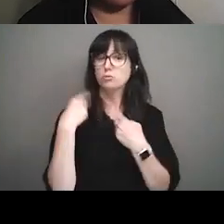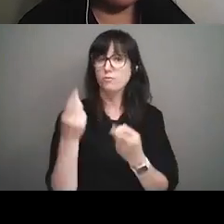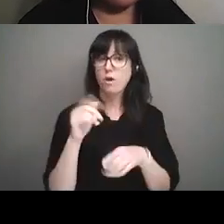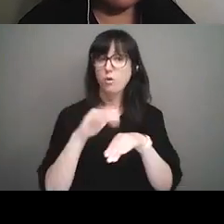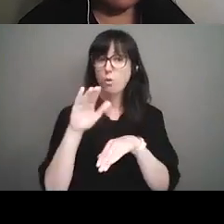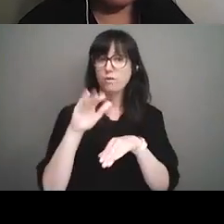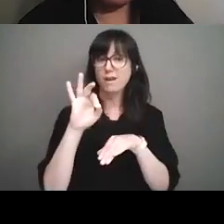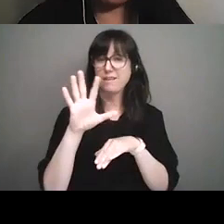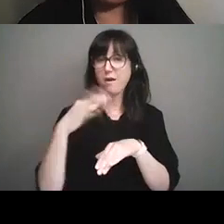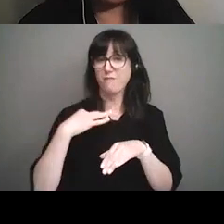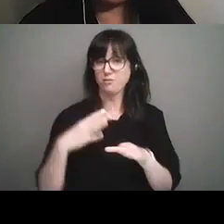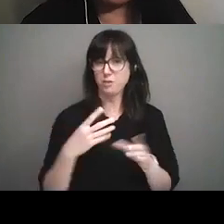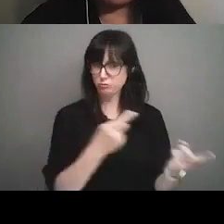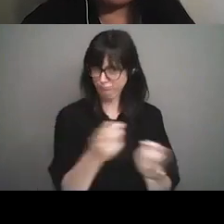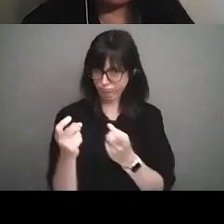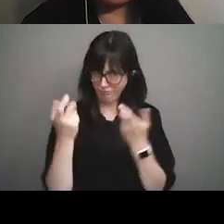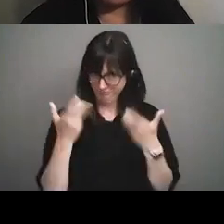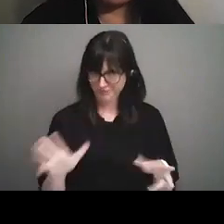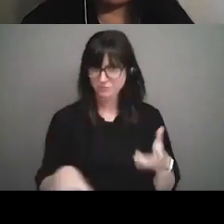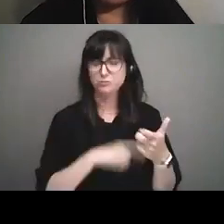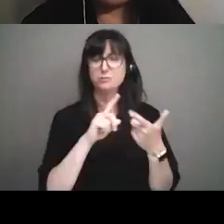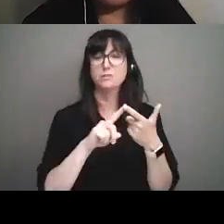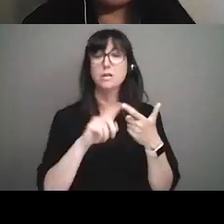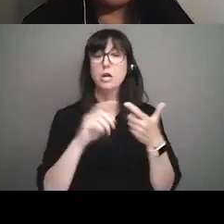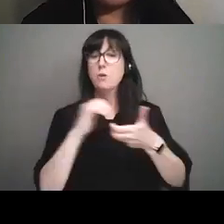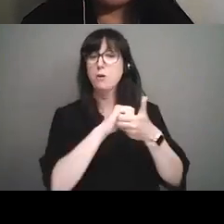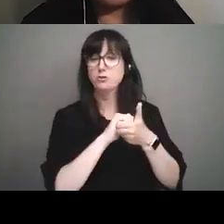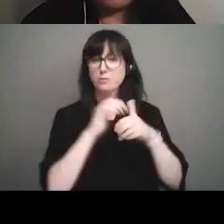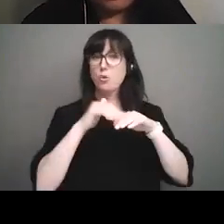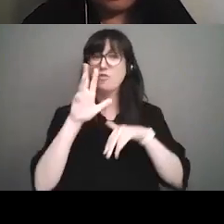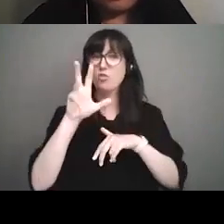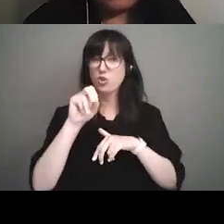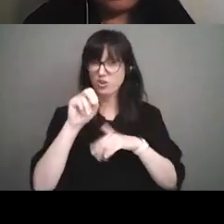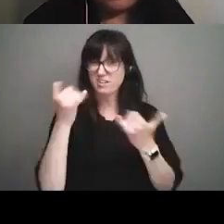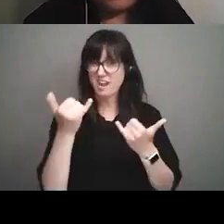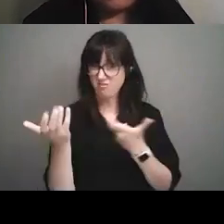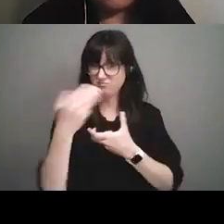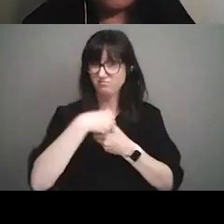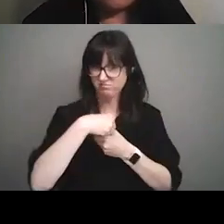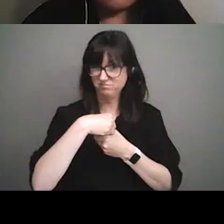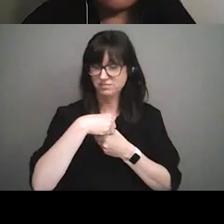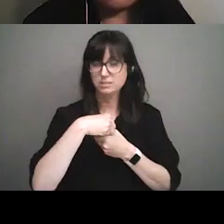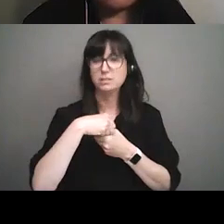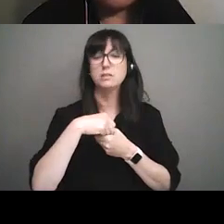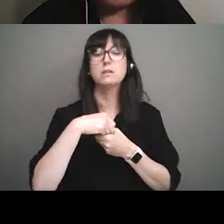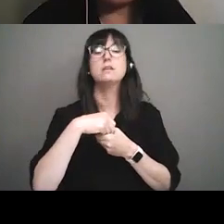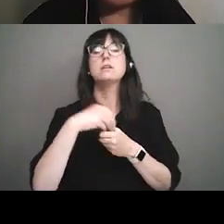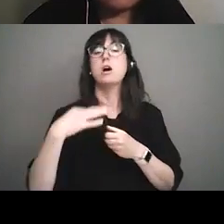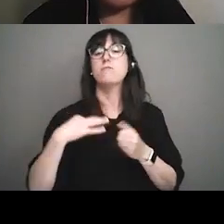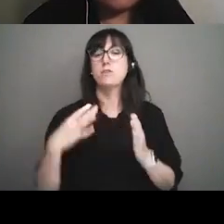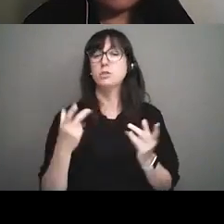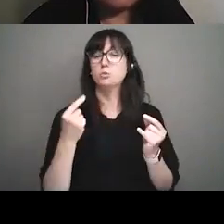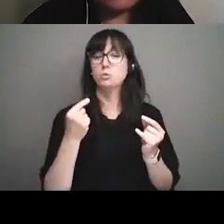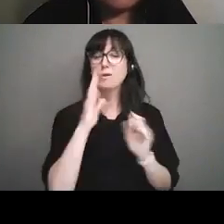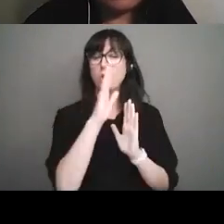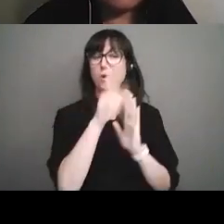95 volunteers, and we have over 30 partnerships running at this time. Our volunteers also keep track of their hours, and so